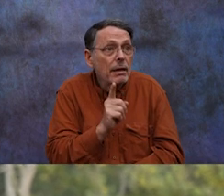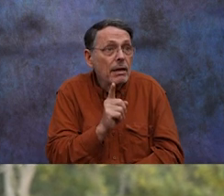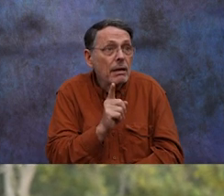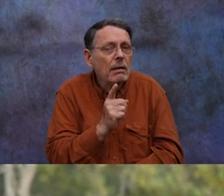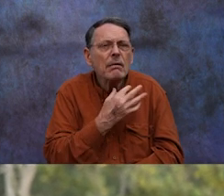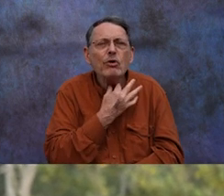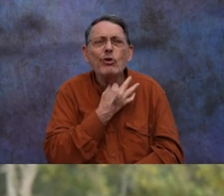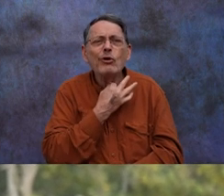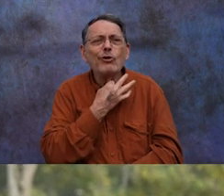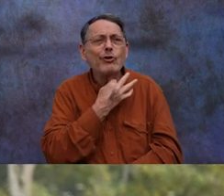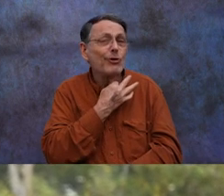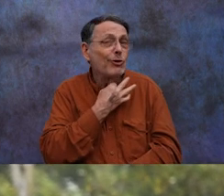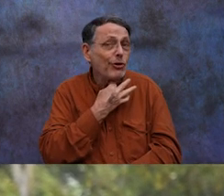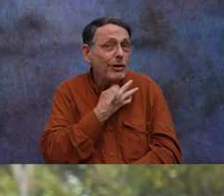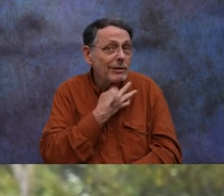Be